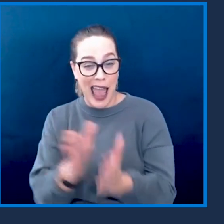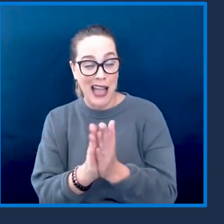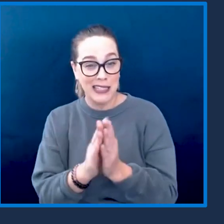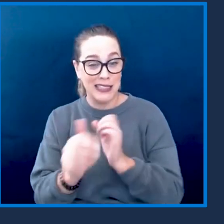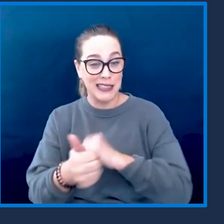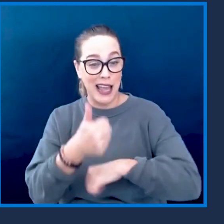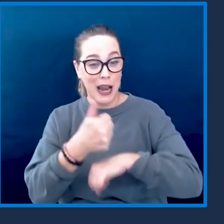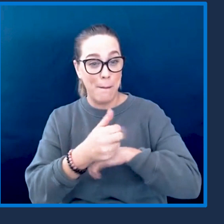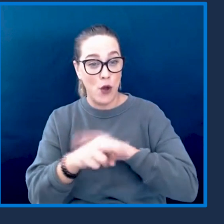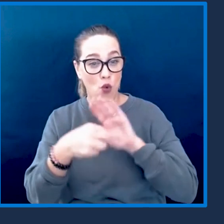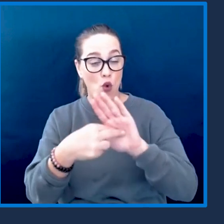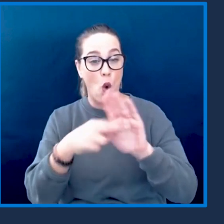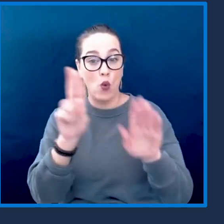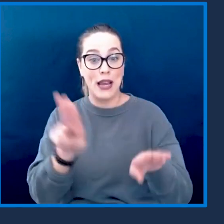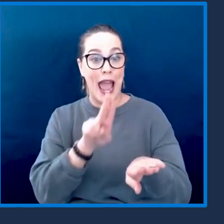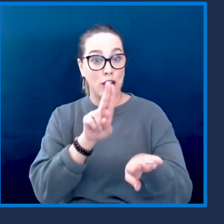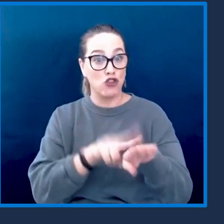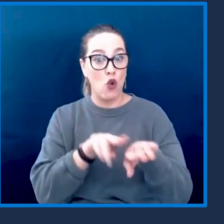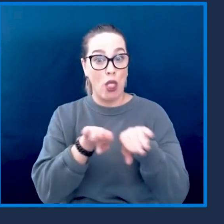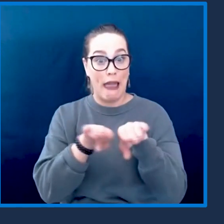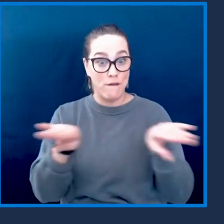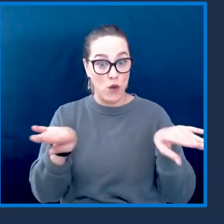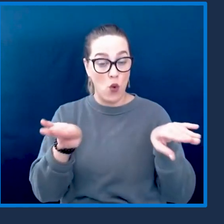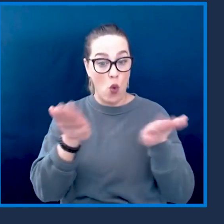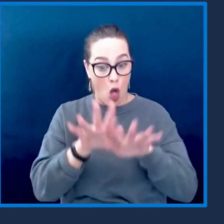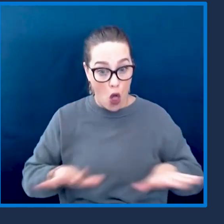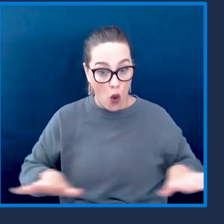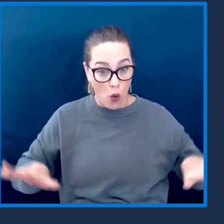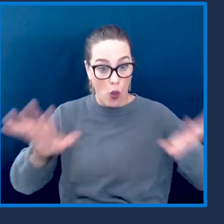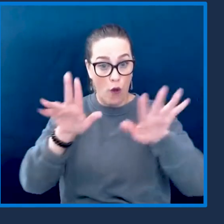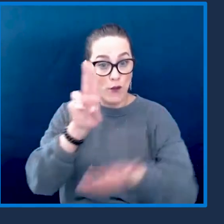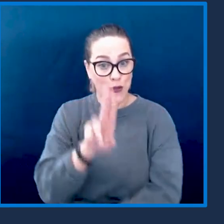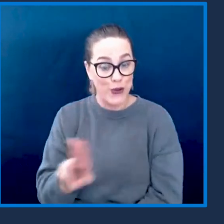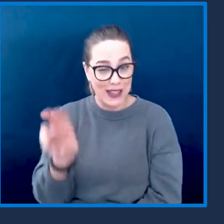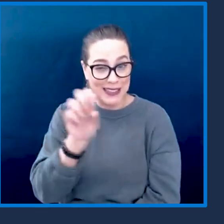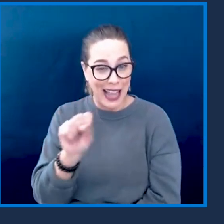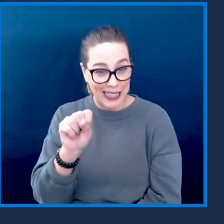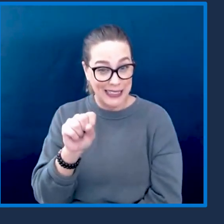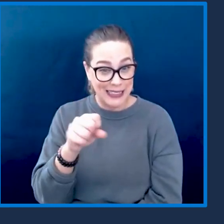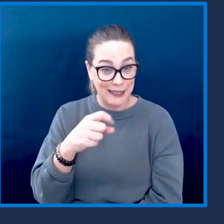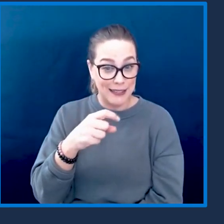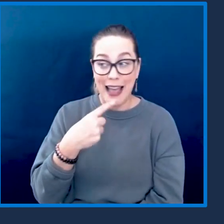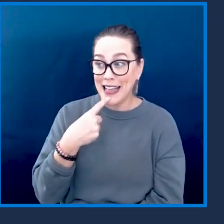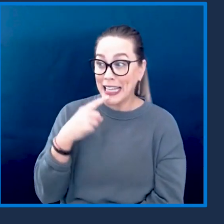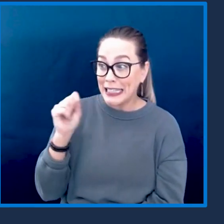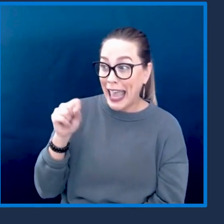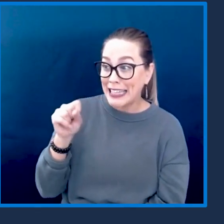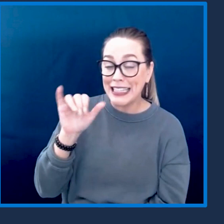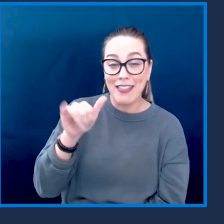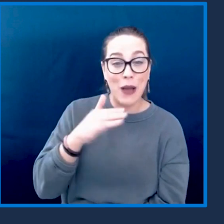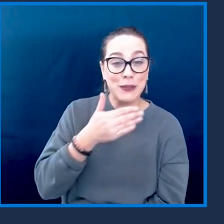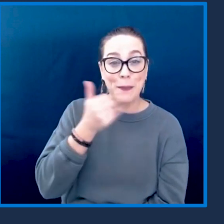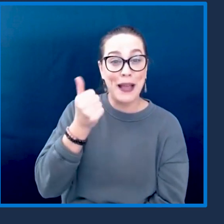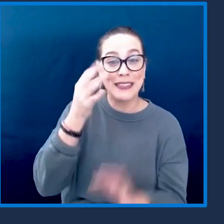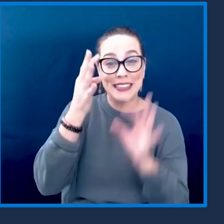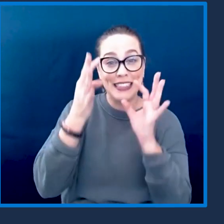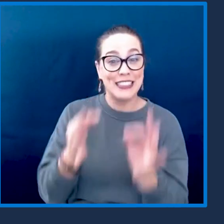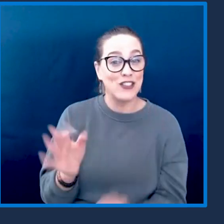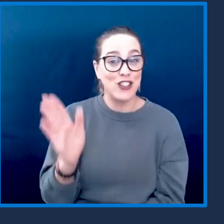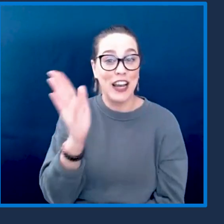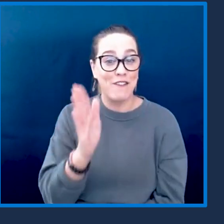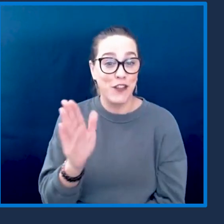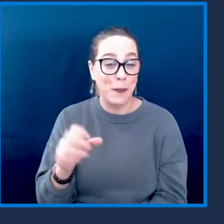U.S. I said yes, and that was one of the best decisions that I've made. So that was how our